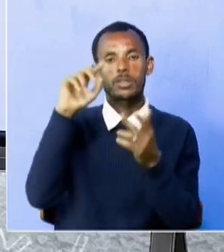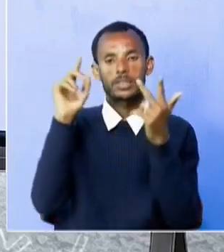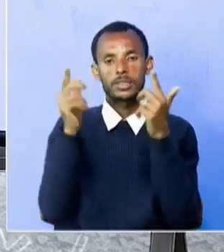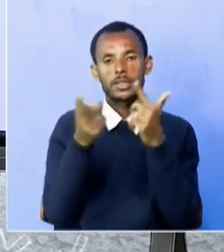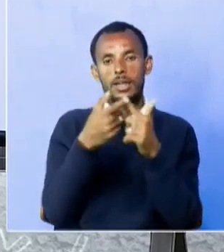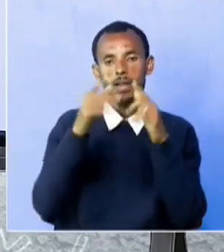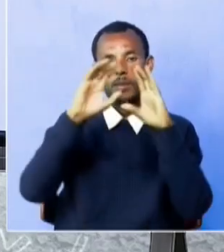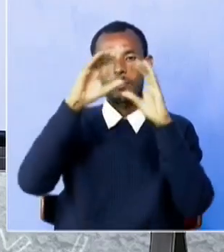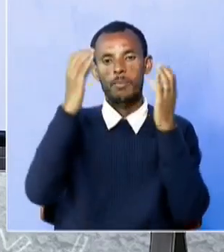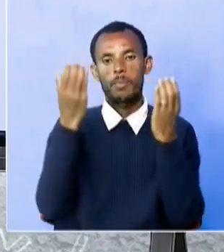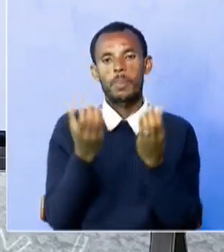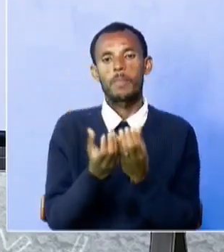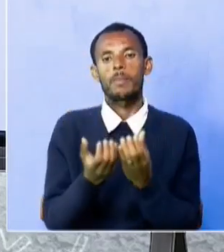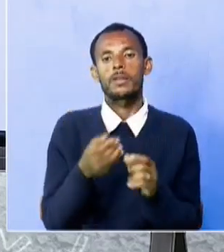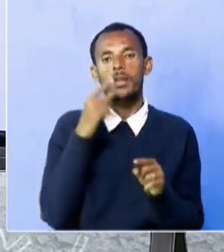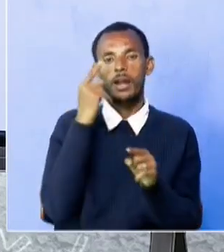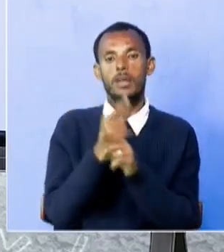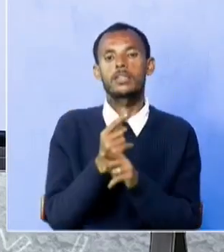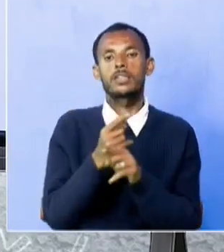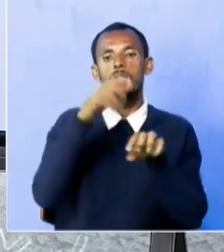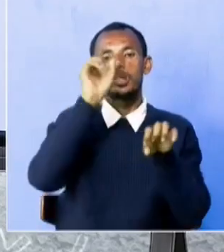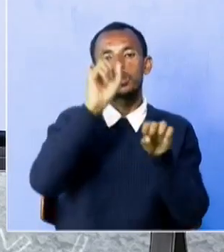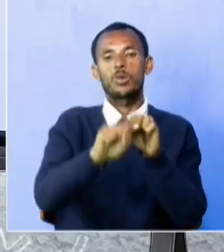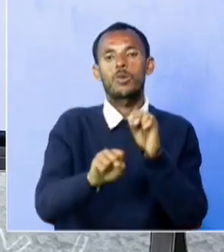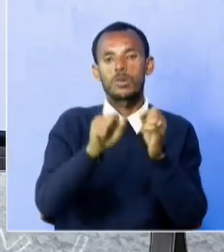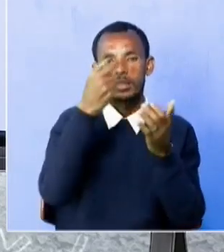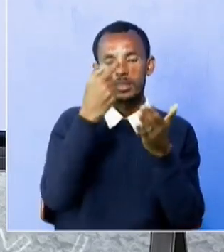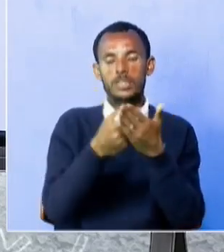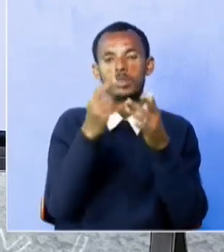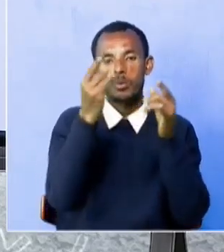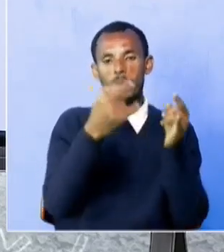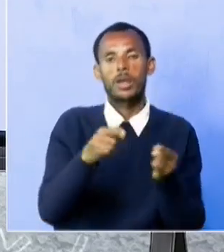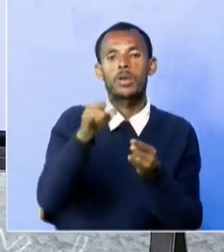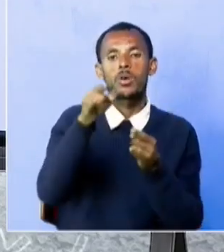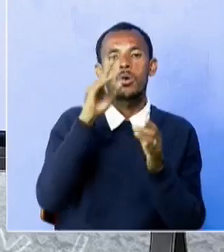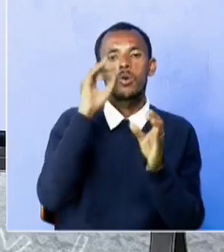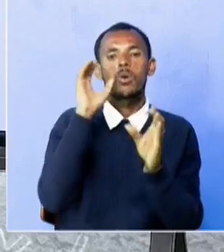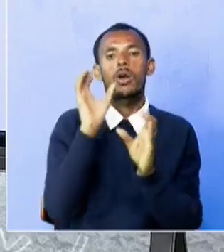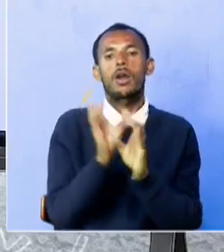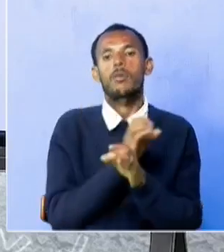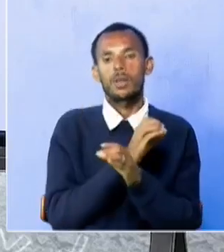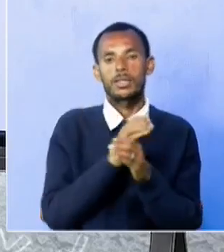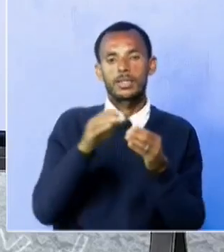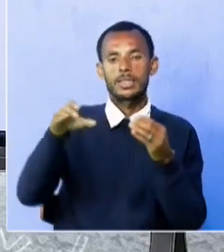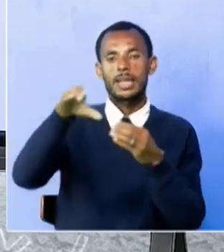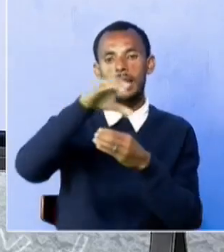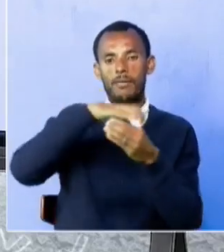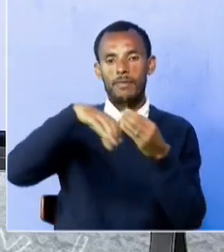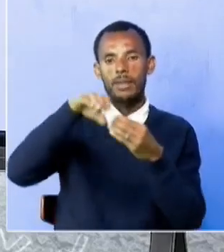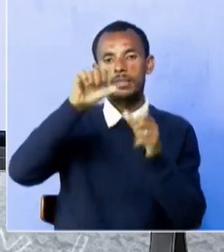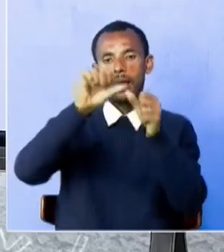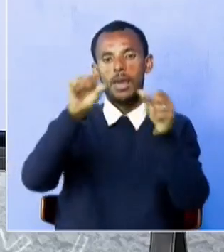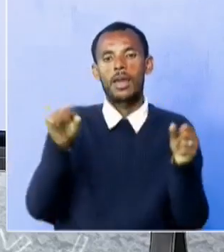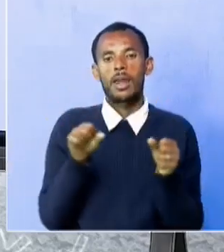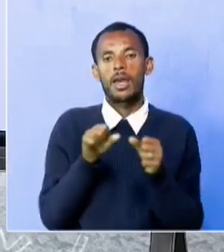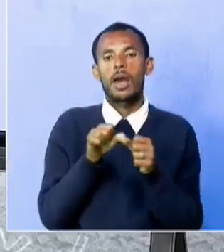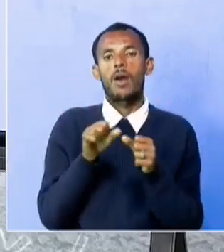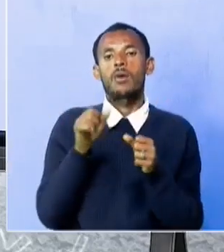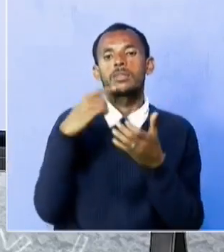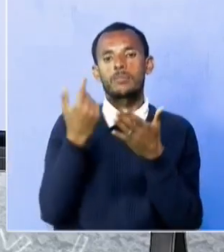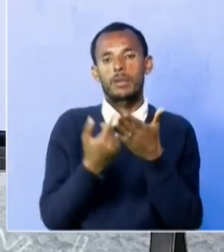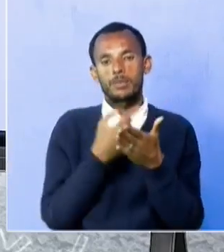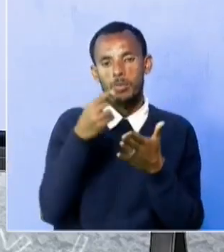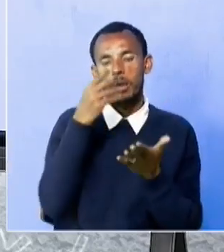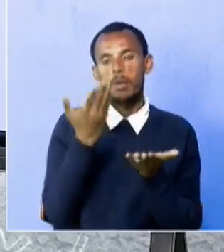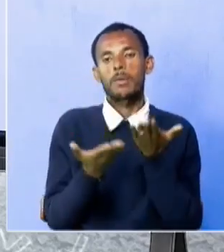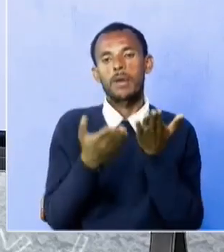part, right? So this way you can calculate the circumference, the area, or sometimes you may be